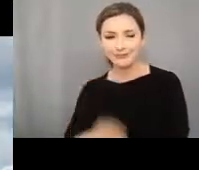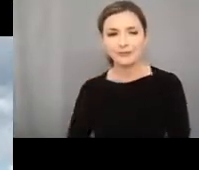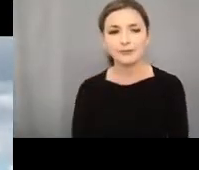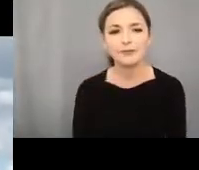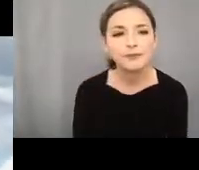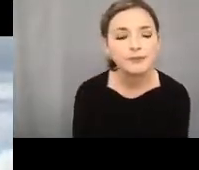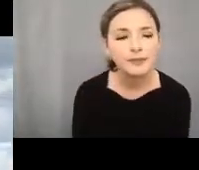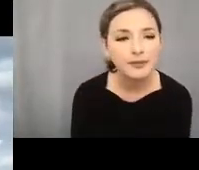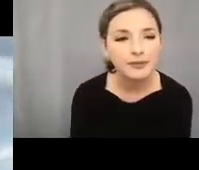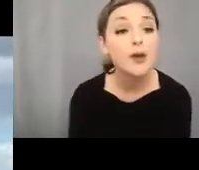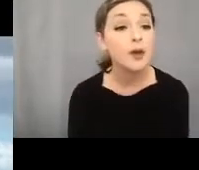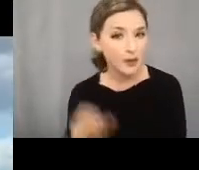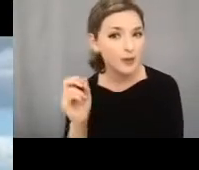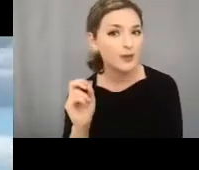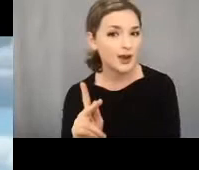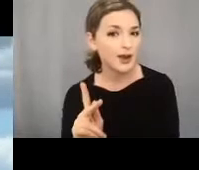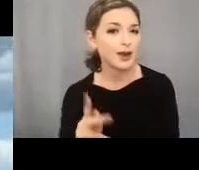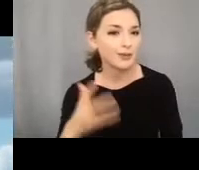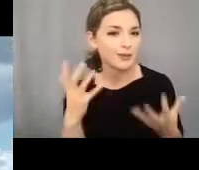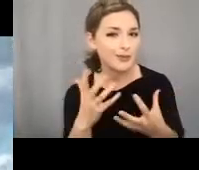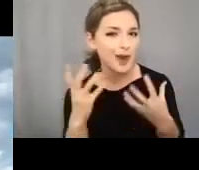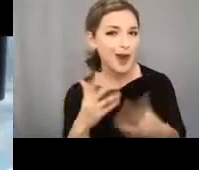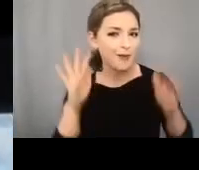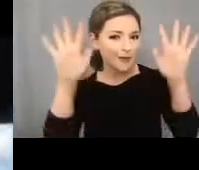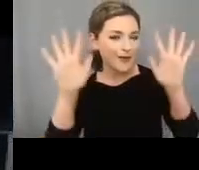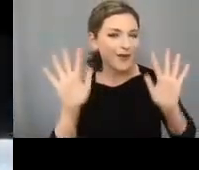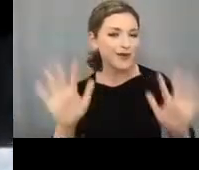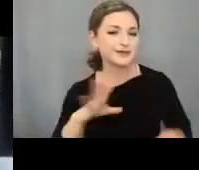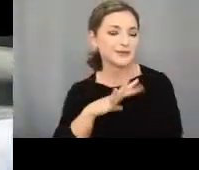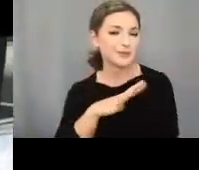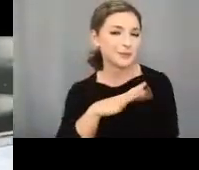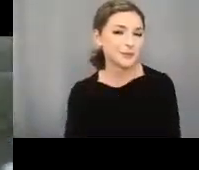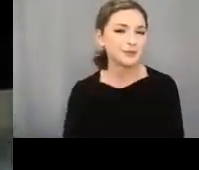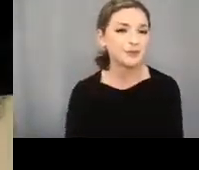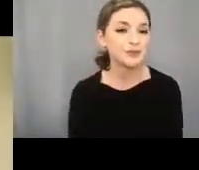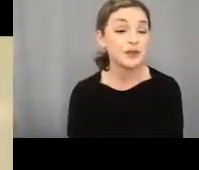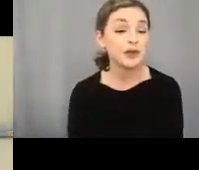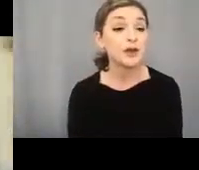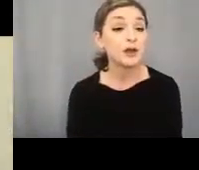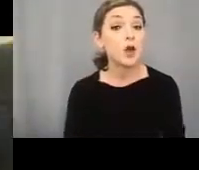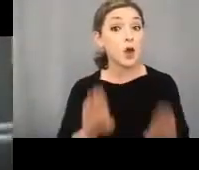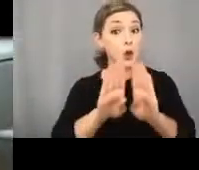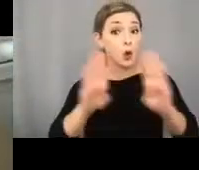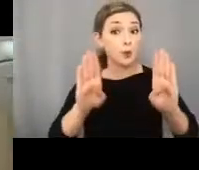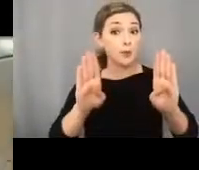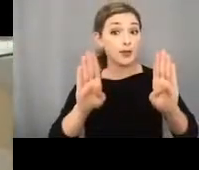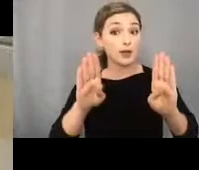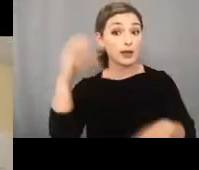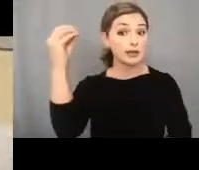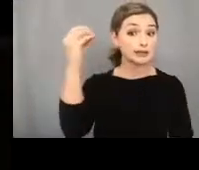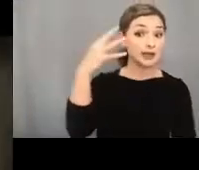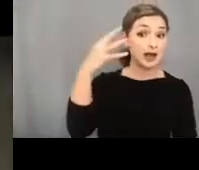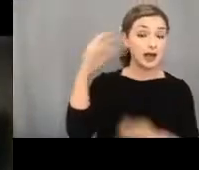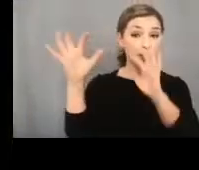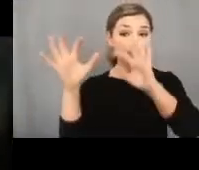here. Okay. Wow, that's awesome. Very cool. And are they opened rain or shine? I know it never rains at Autzen,